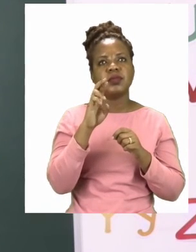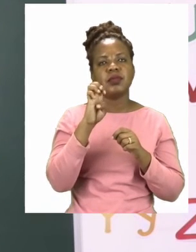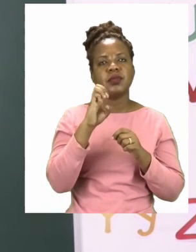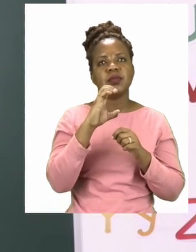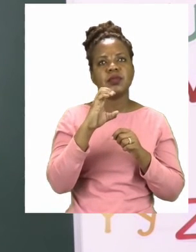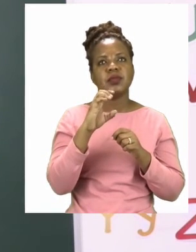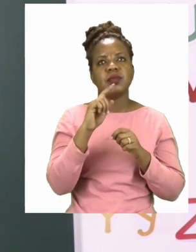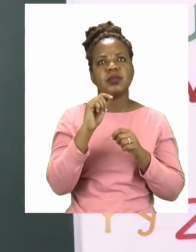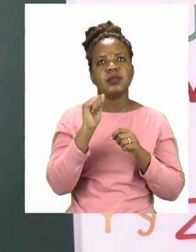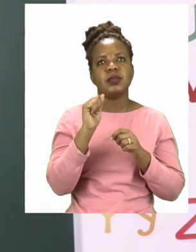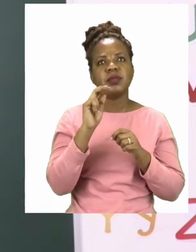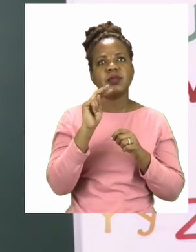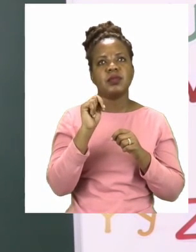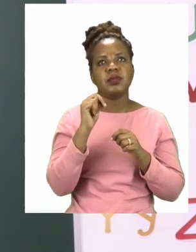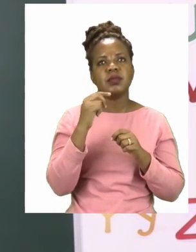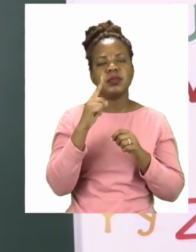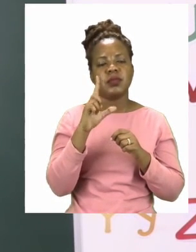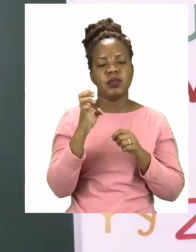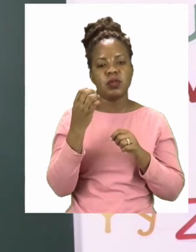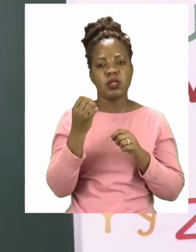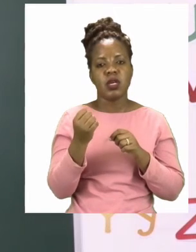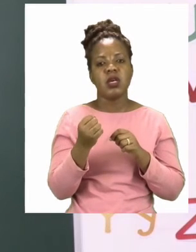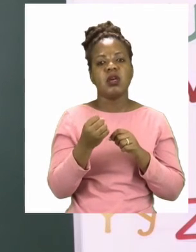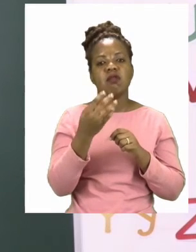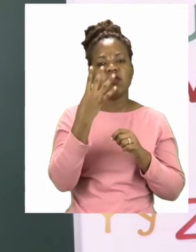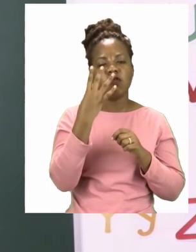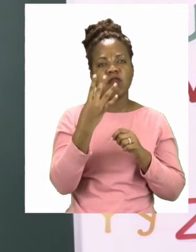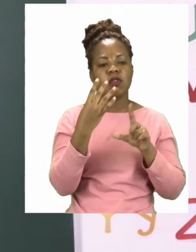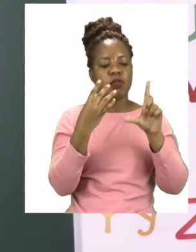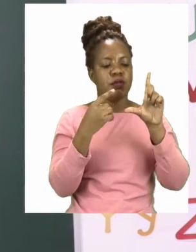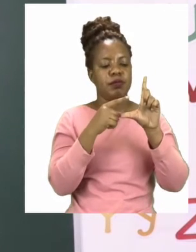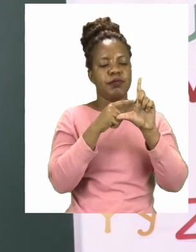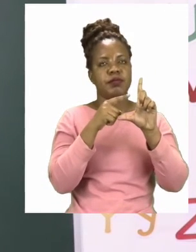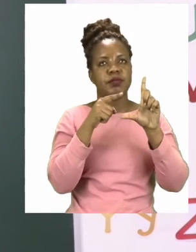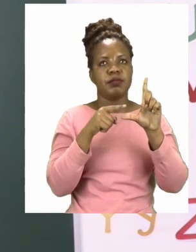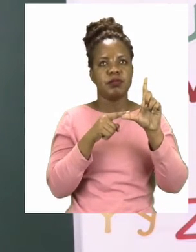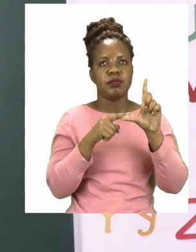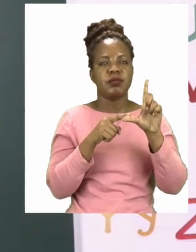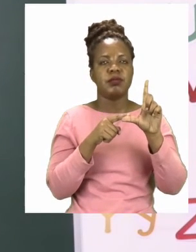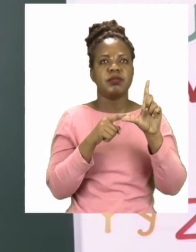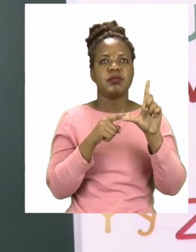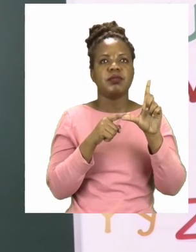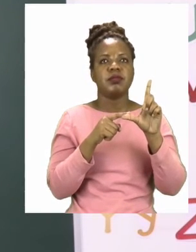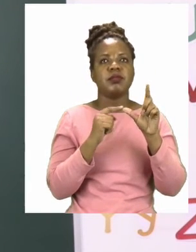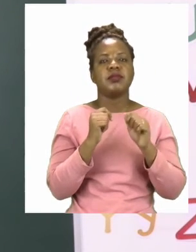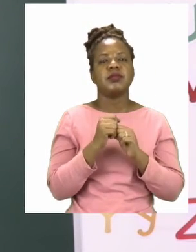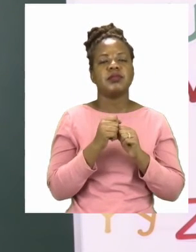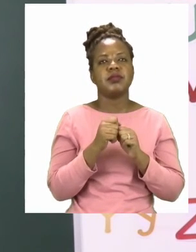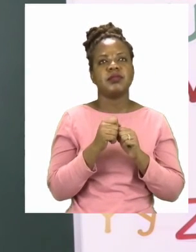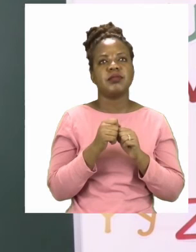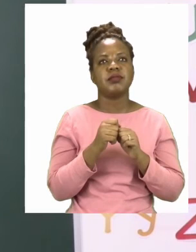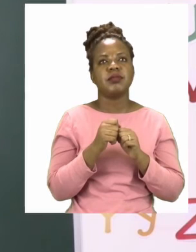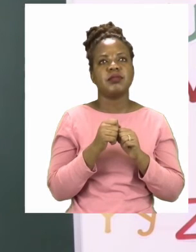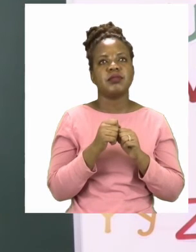And 4 right angles. 1, 2, 3, 4.